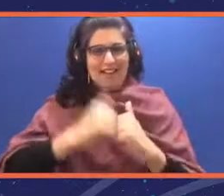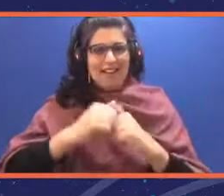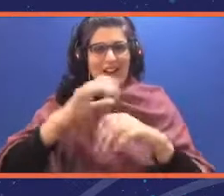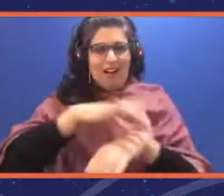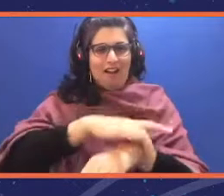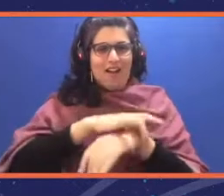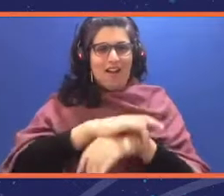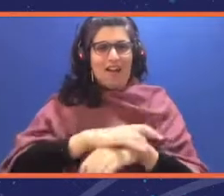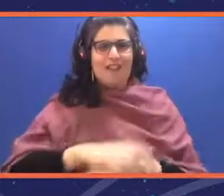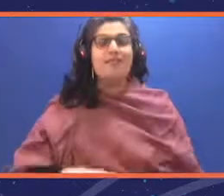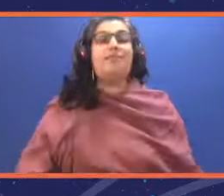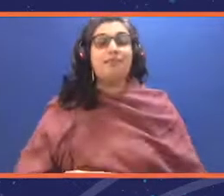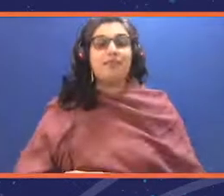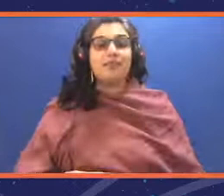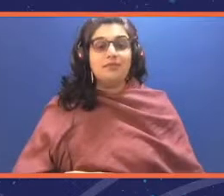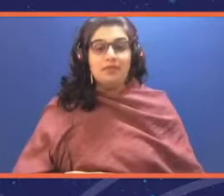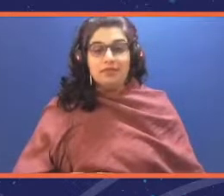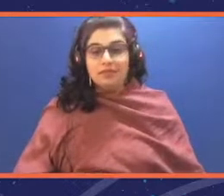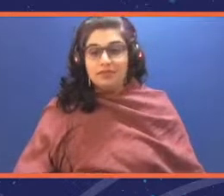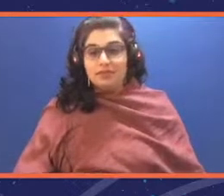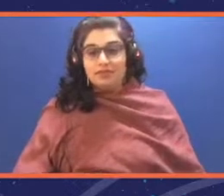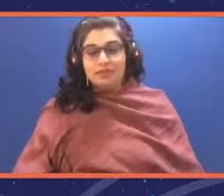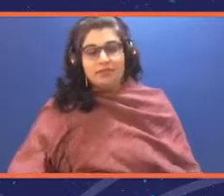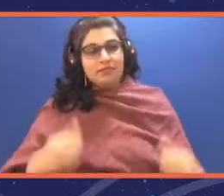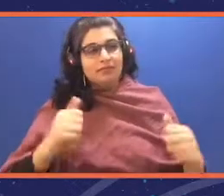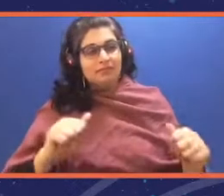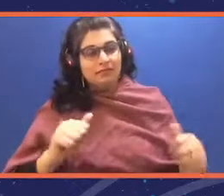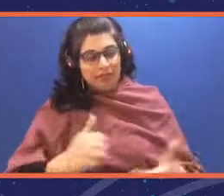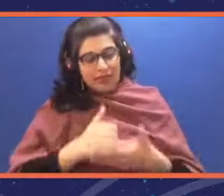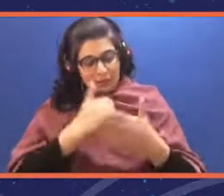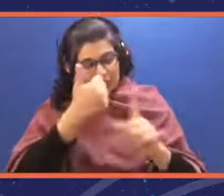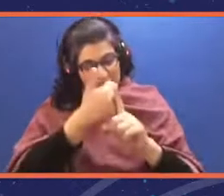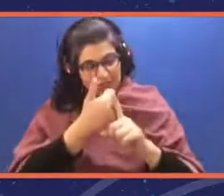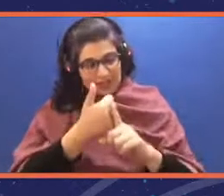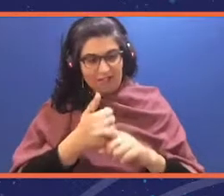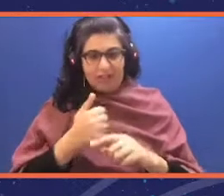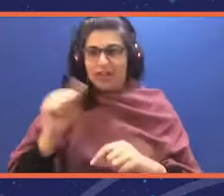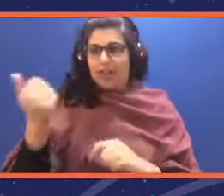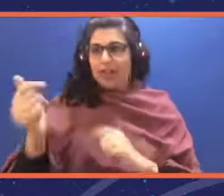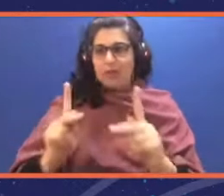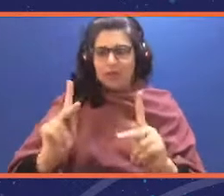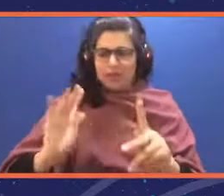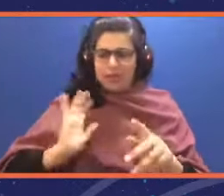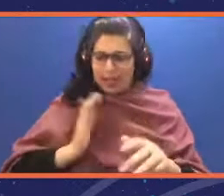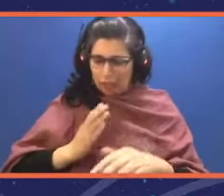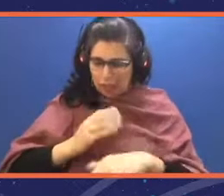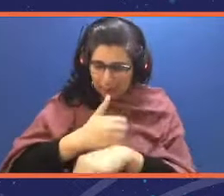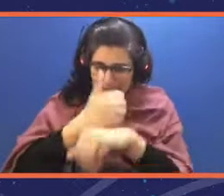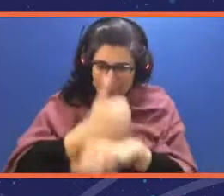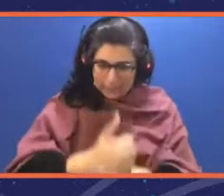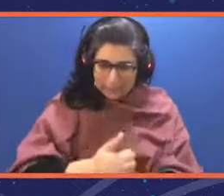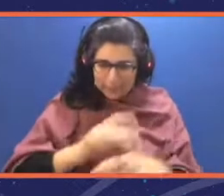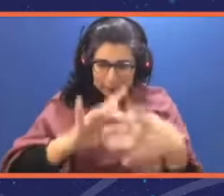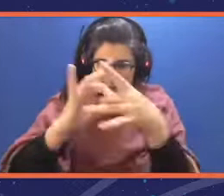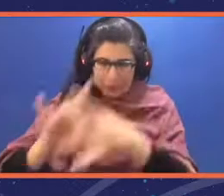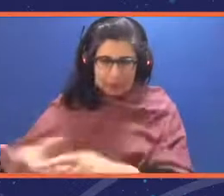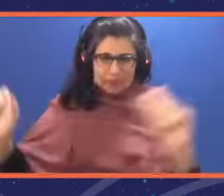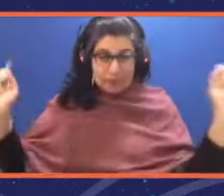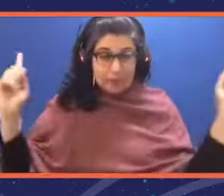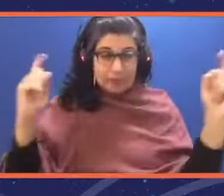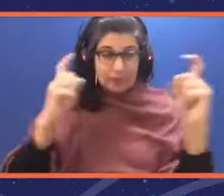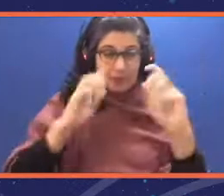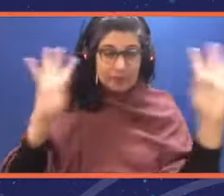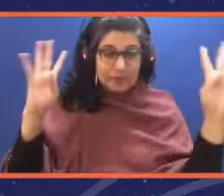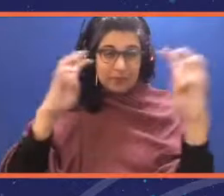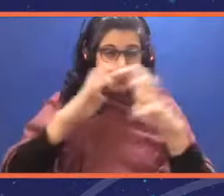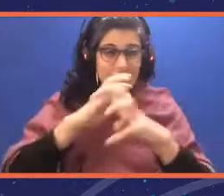scale. She draws to help herself and others visualize our place amidst the dependence on the complex interconnected web of ecologies